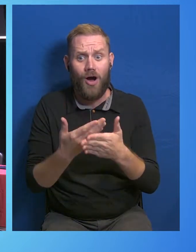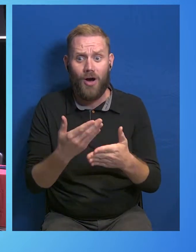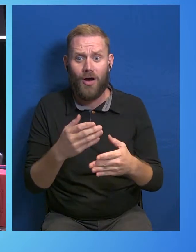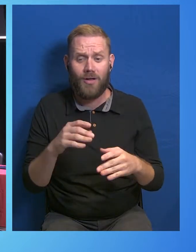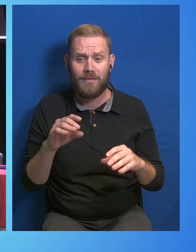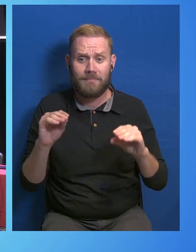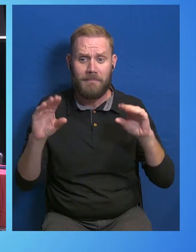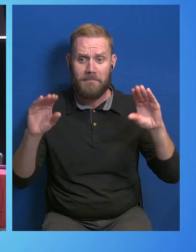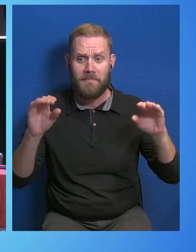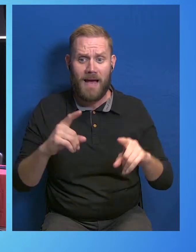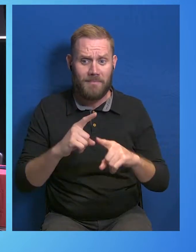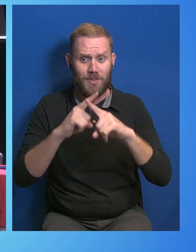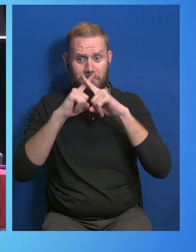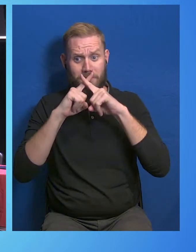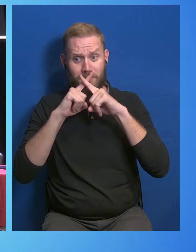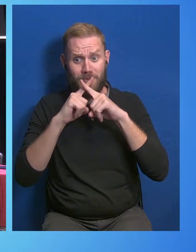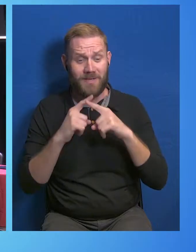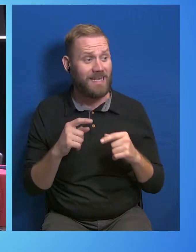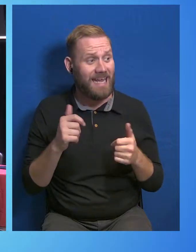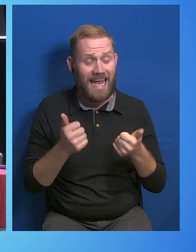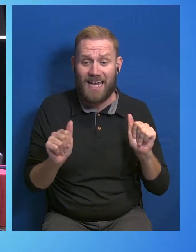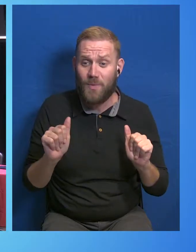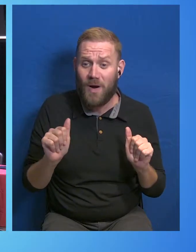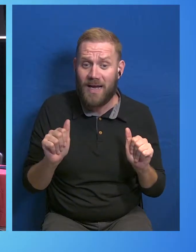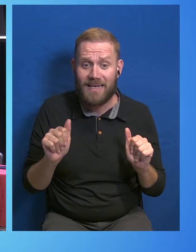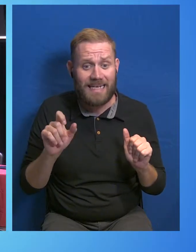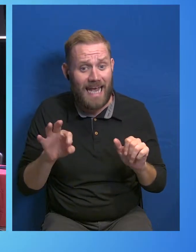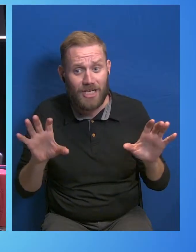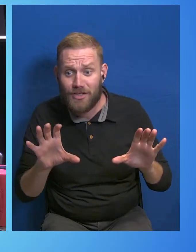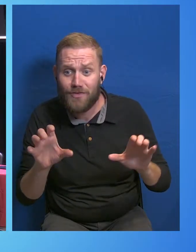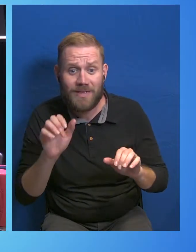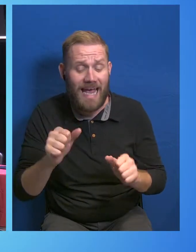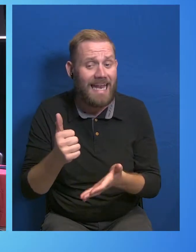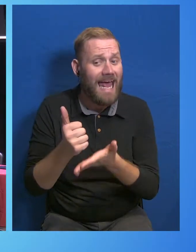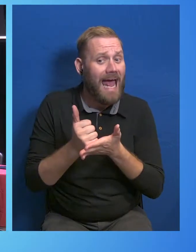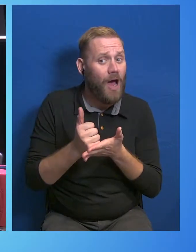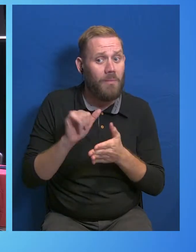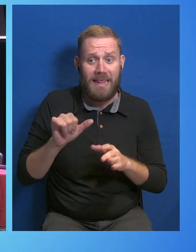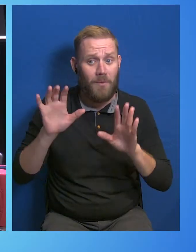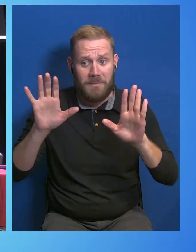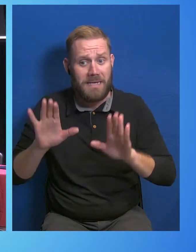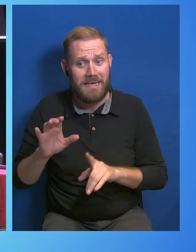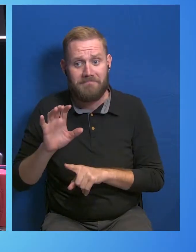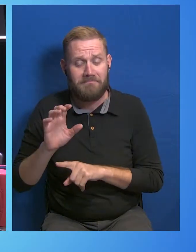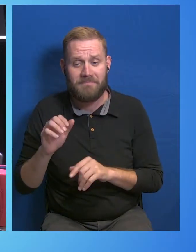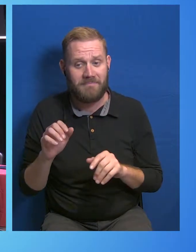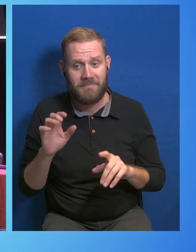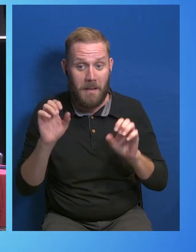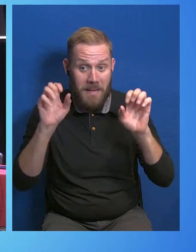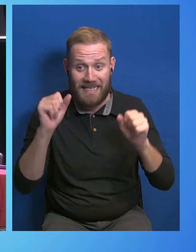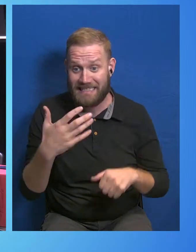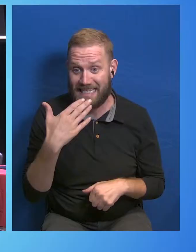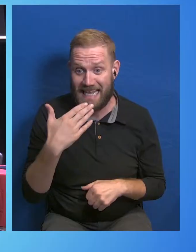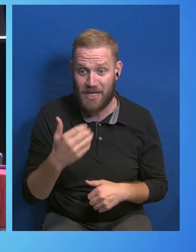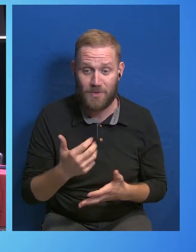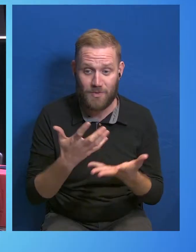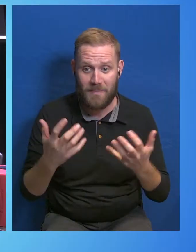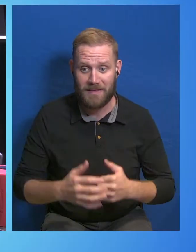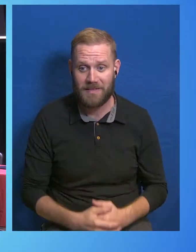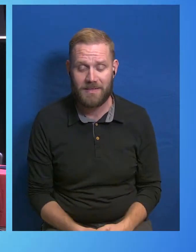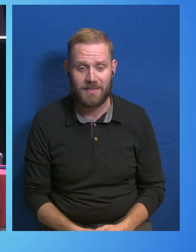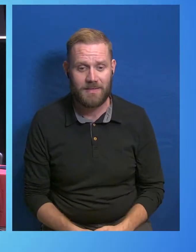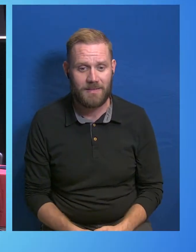People are further away. So anything anyone can do to help would be amazing. Thank you so much.